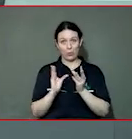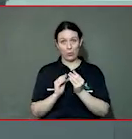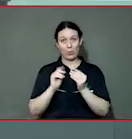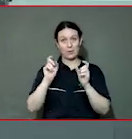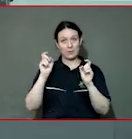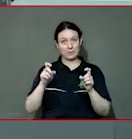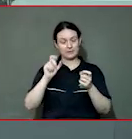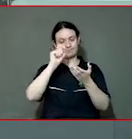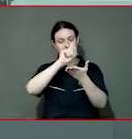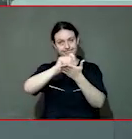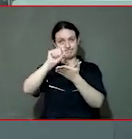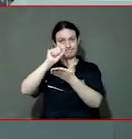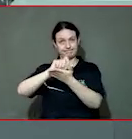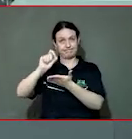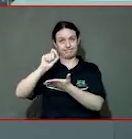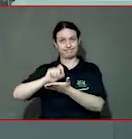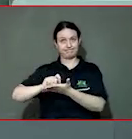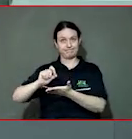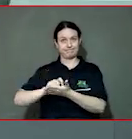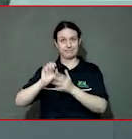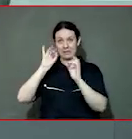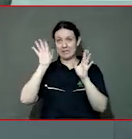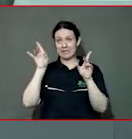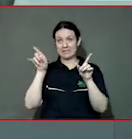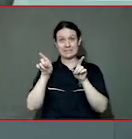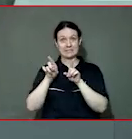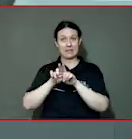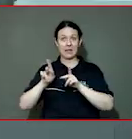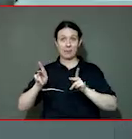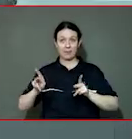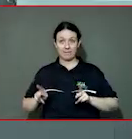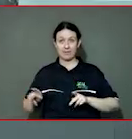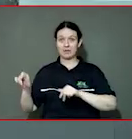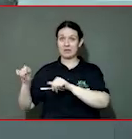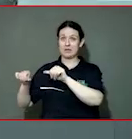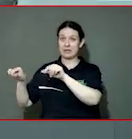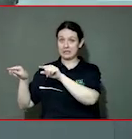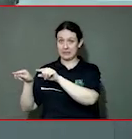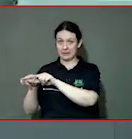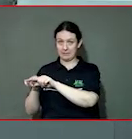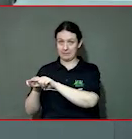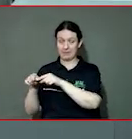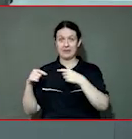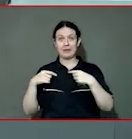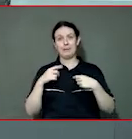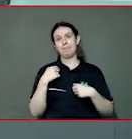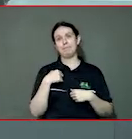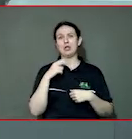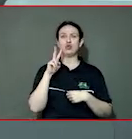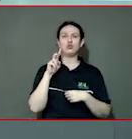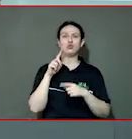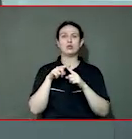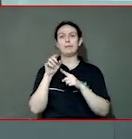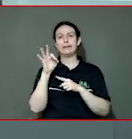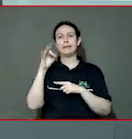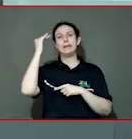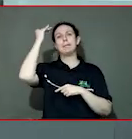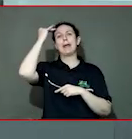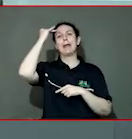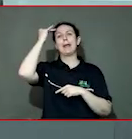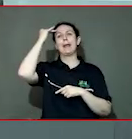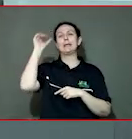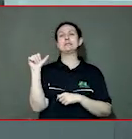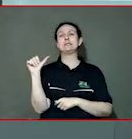down. Even in the physics. You say, oh no, I multiplied 2 by 3 in my head and just wrote